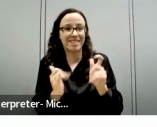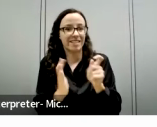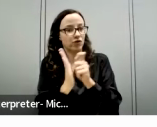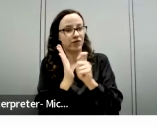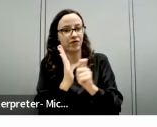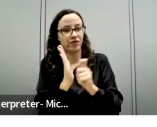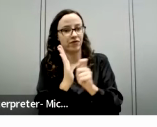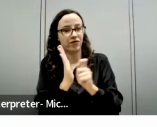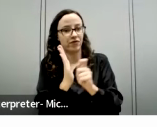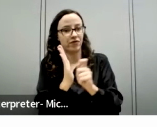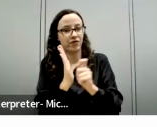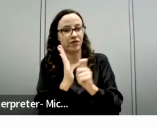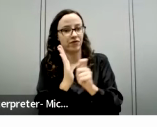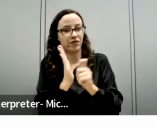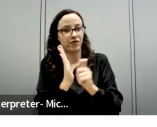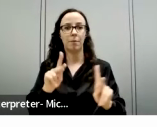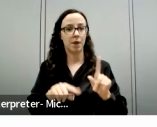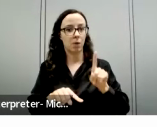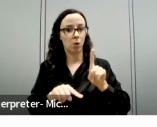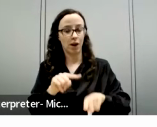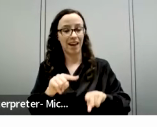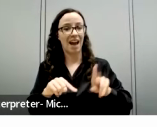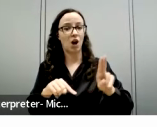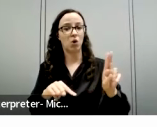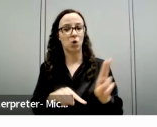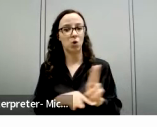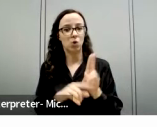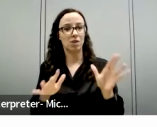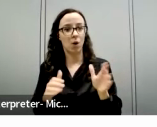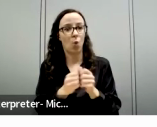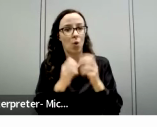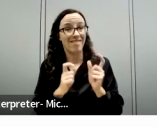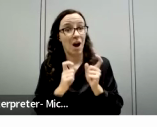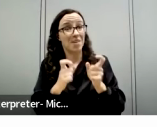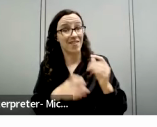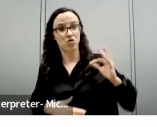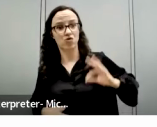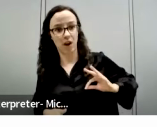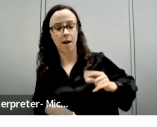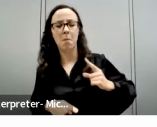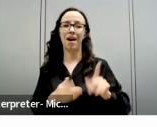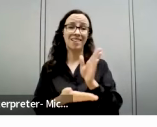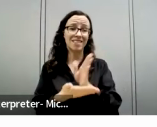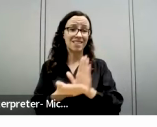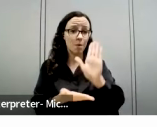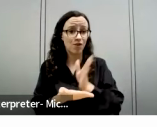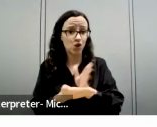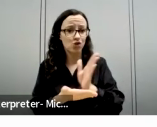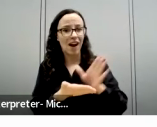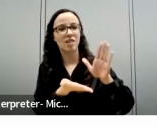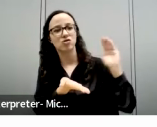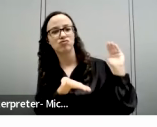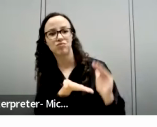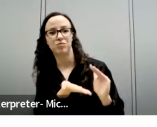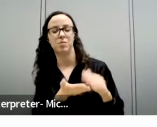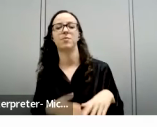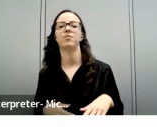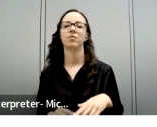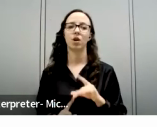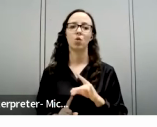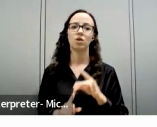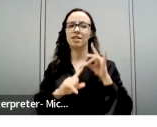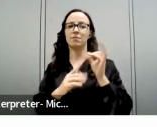People can't use it without attributing it back to you. However, you waive some of your rights. For example, particularly rights